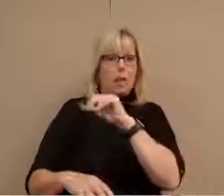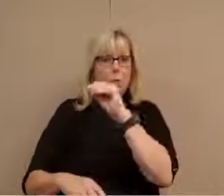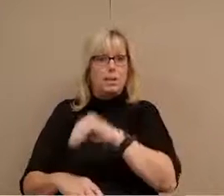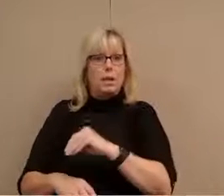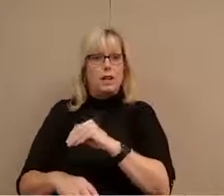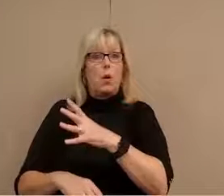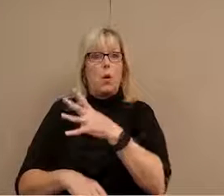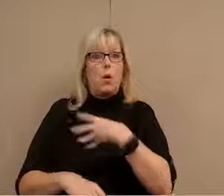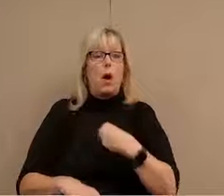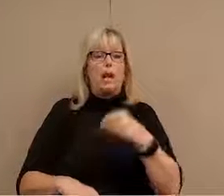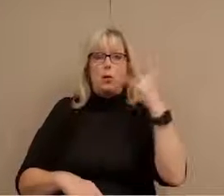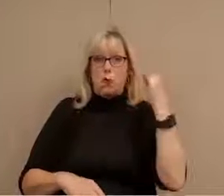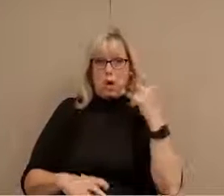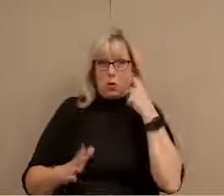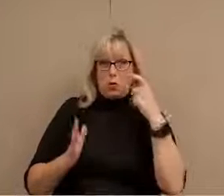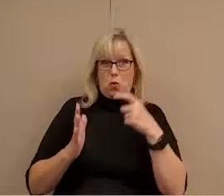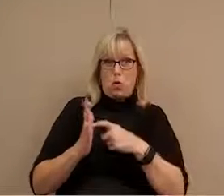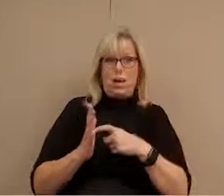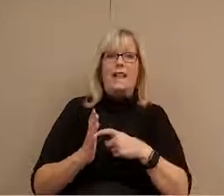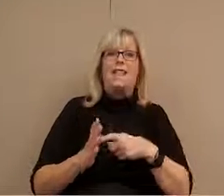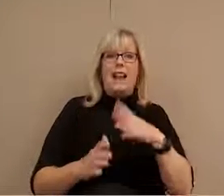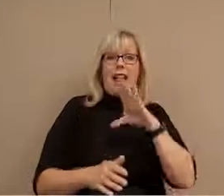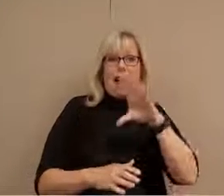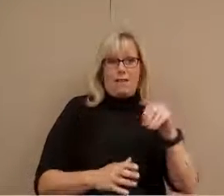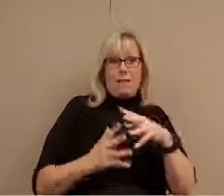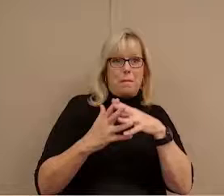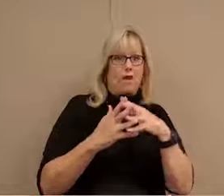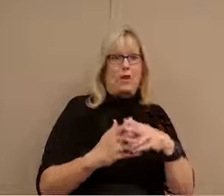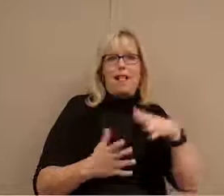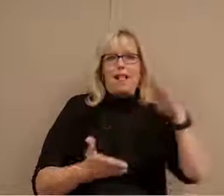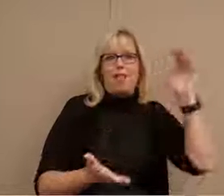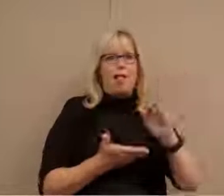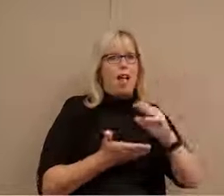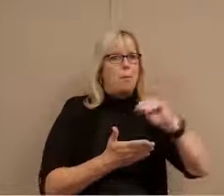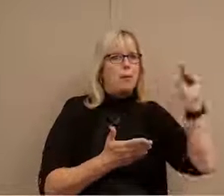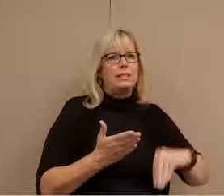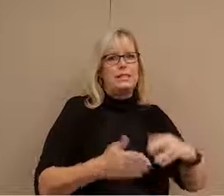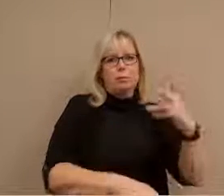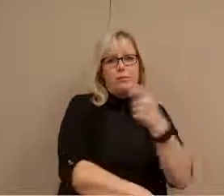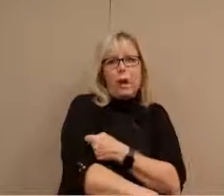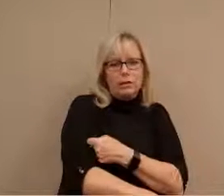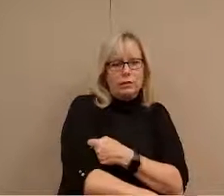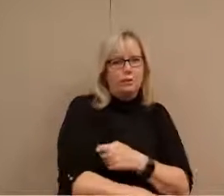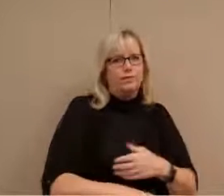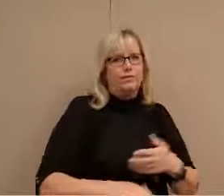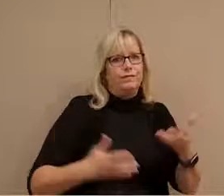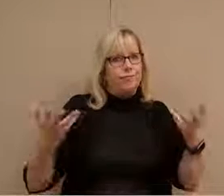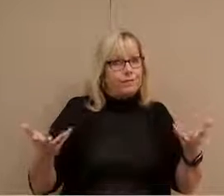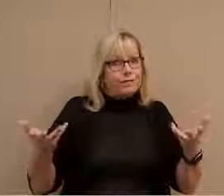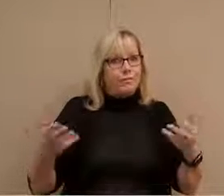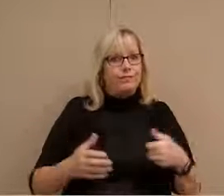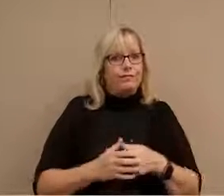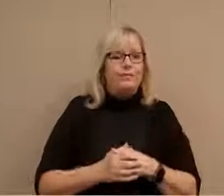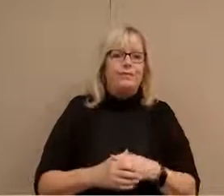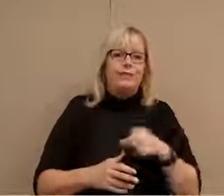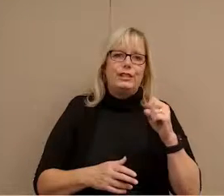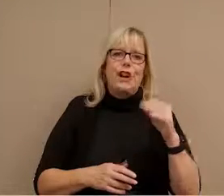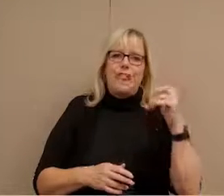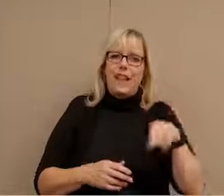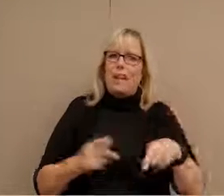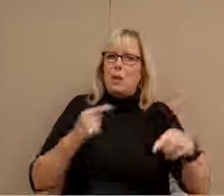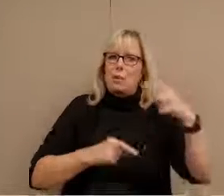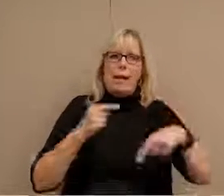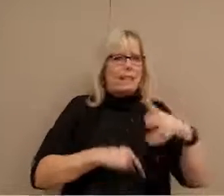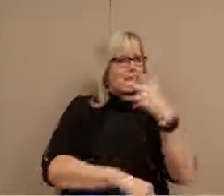percentage breakdowns, you'll see that there's lower percentages in some of those, larger African American populated zip codes. And so I think it goes right back